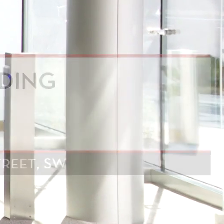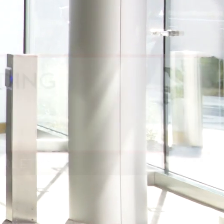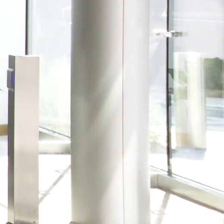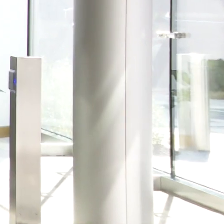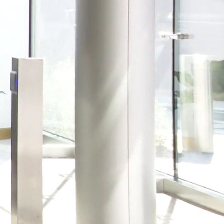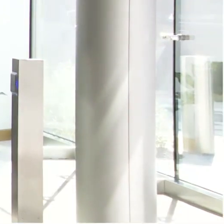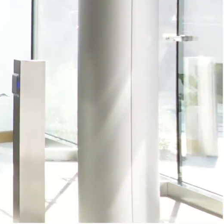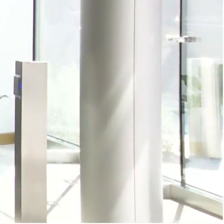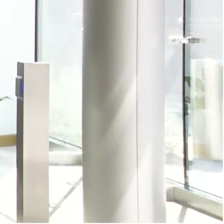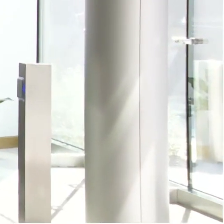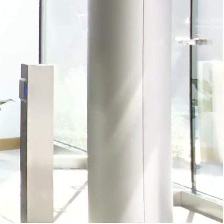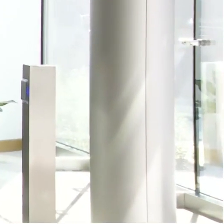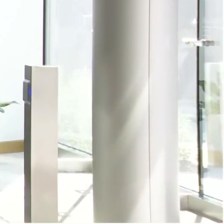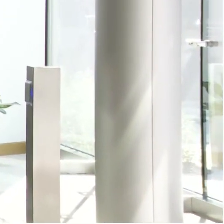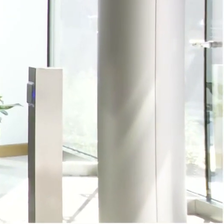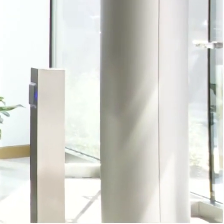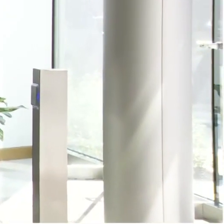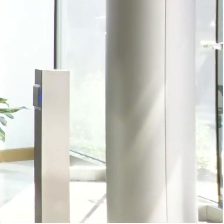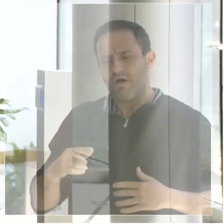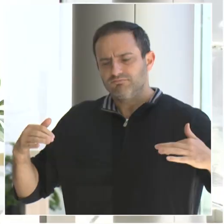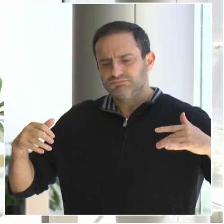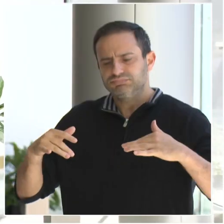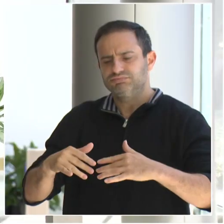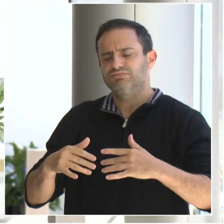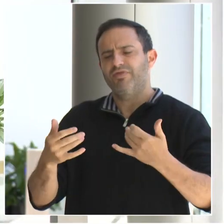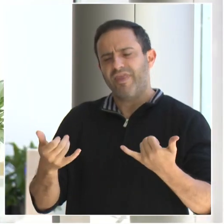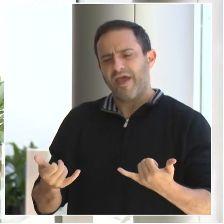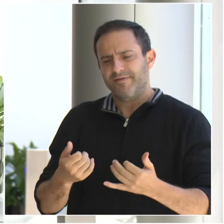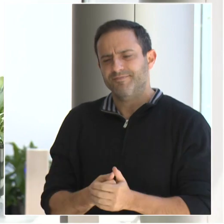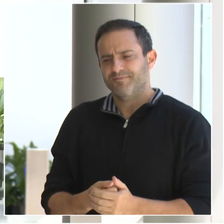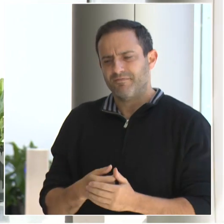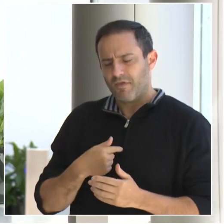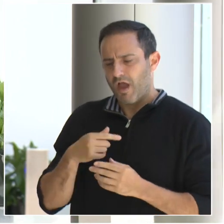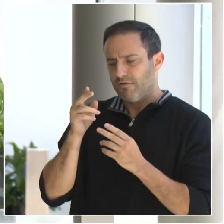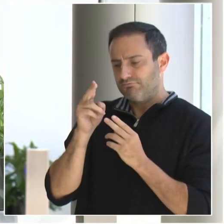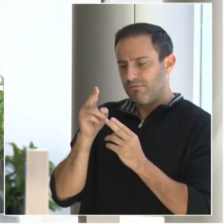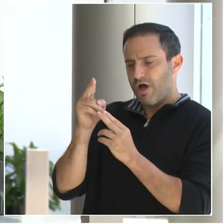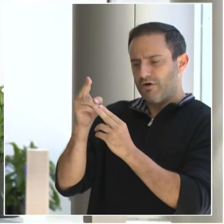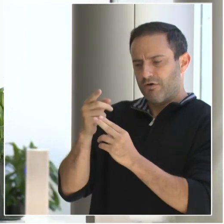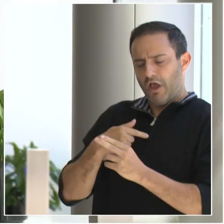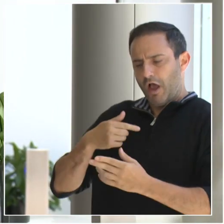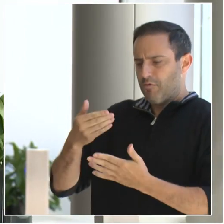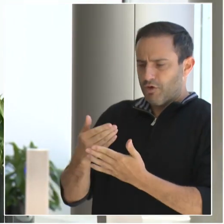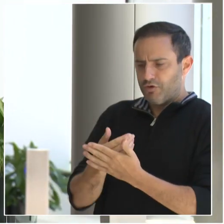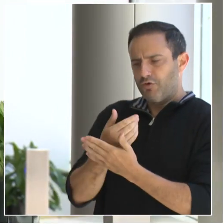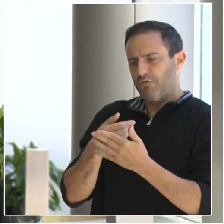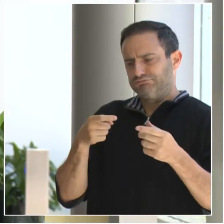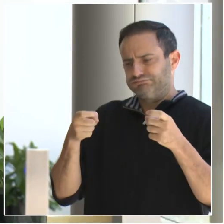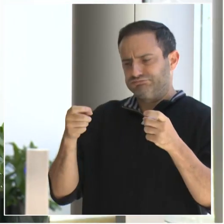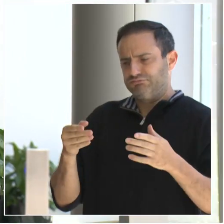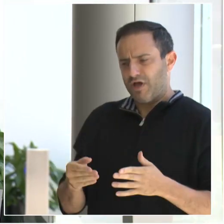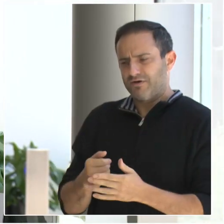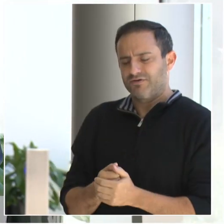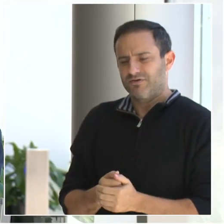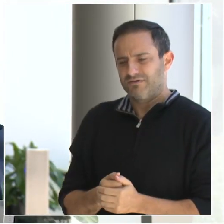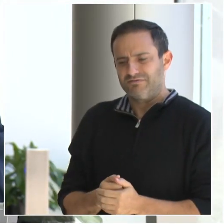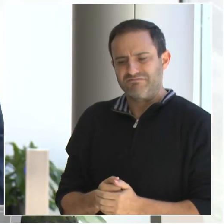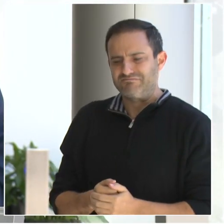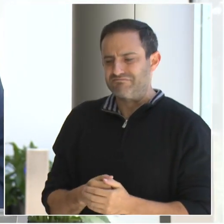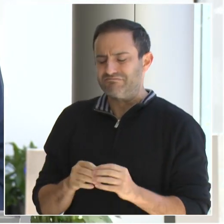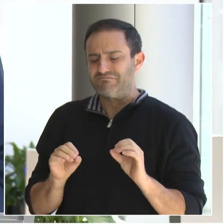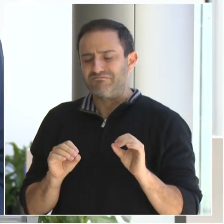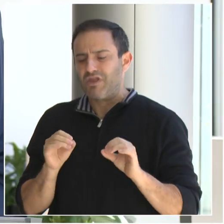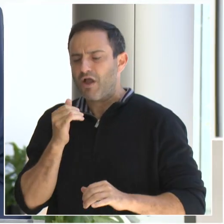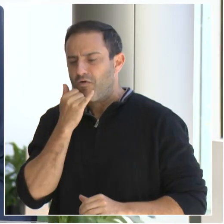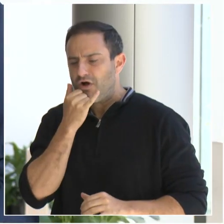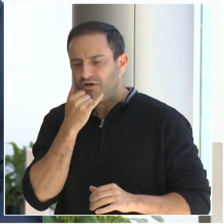I appreciate you all being here today. It's an honor. As your new general manager, it's never a bad thing to have a ribbon cutting early